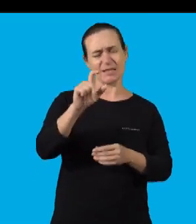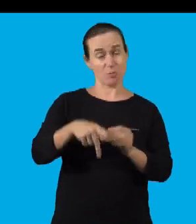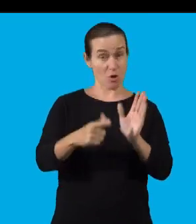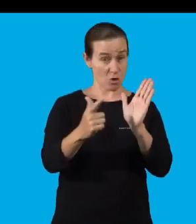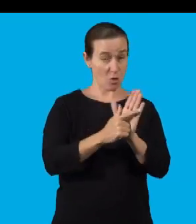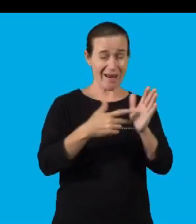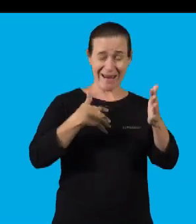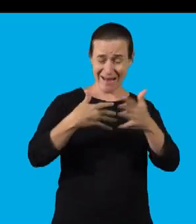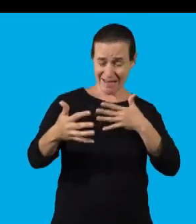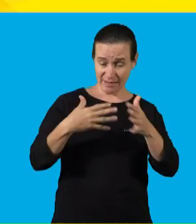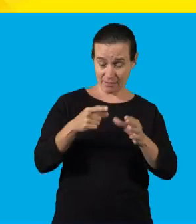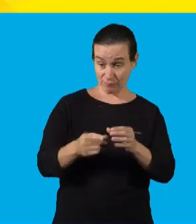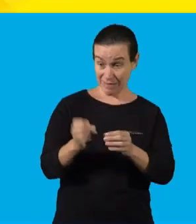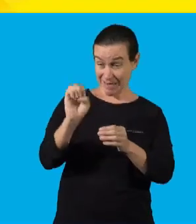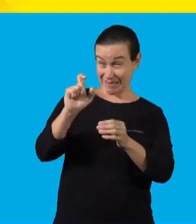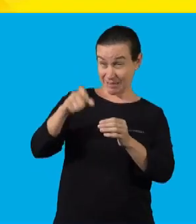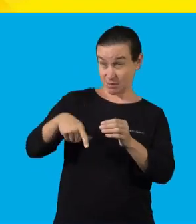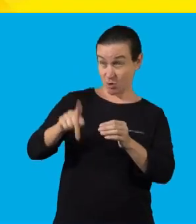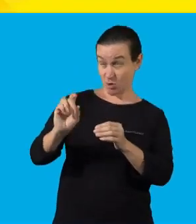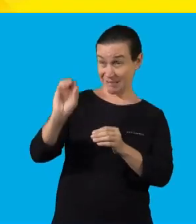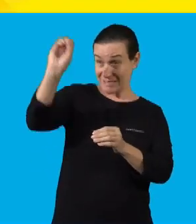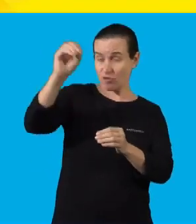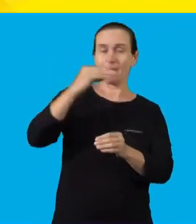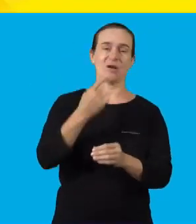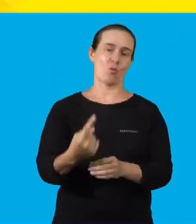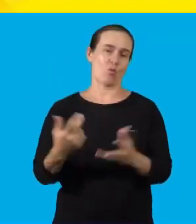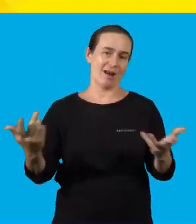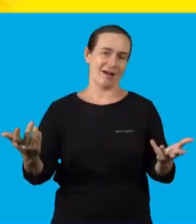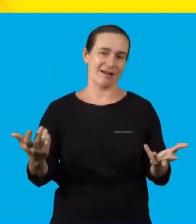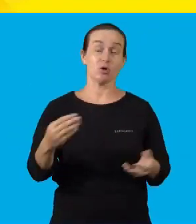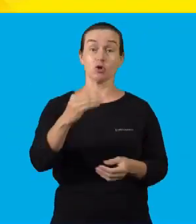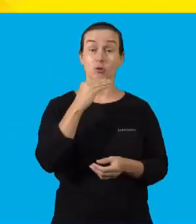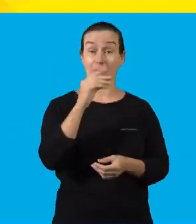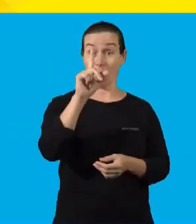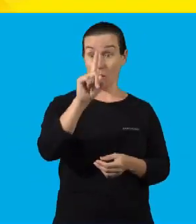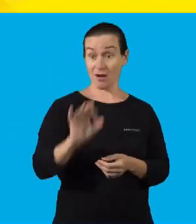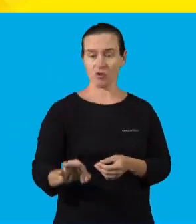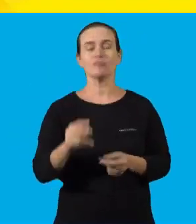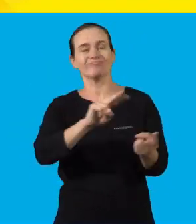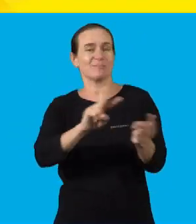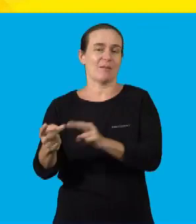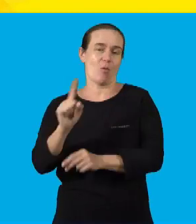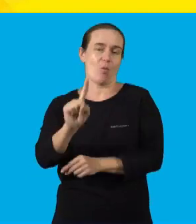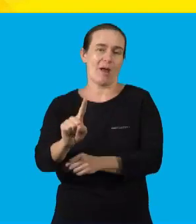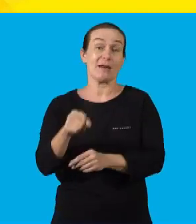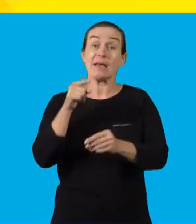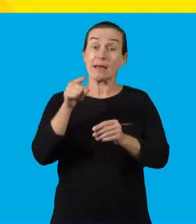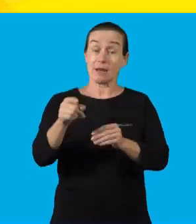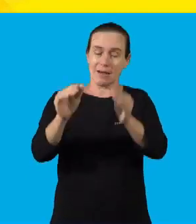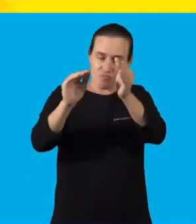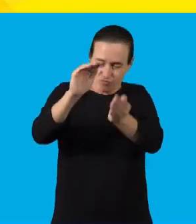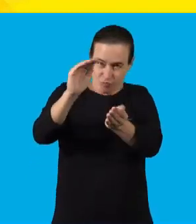laws, anything to the exponent of 0 is 1. And here, the only thing that becomes 1 is that 1/3 that is in